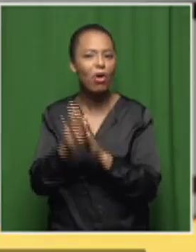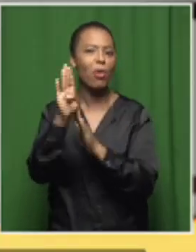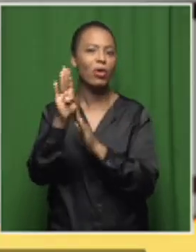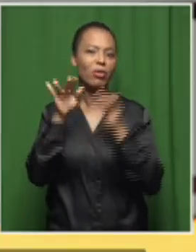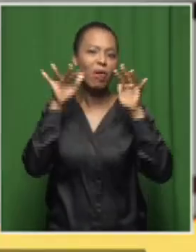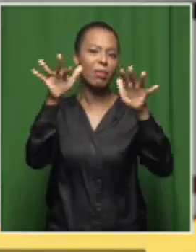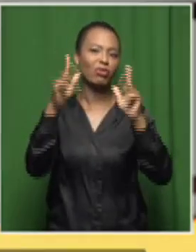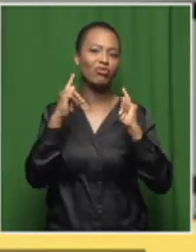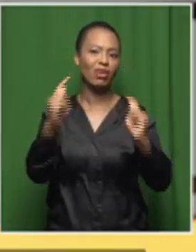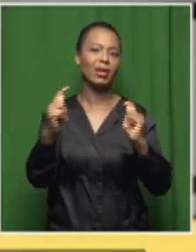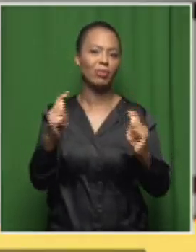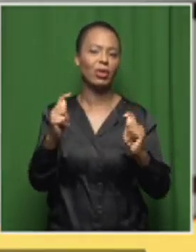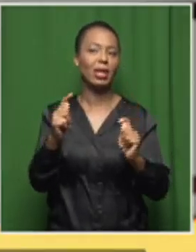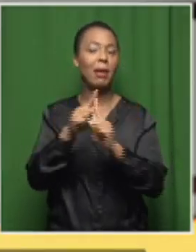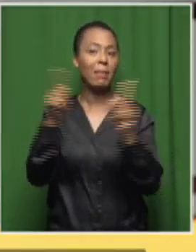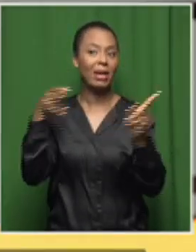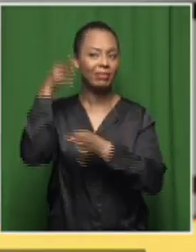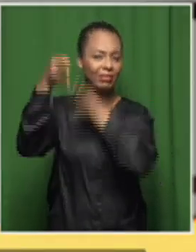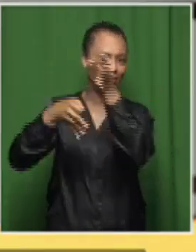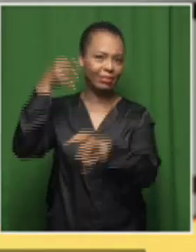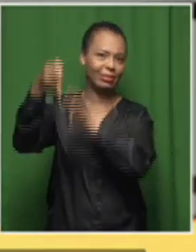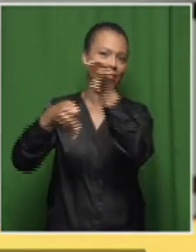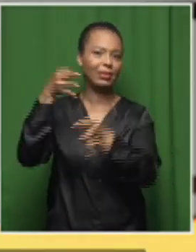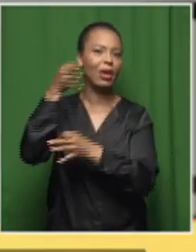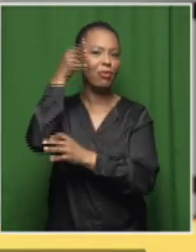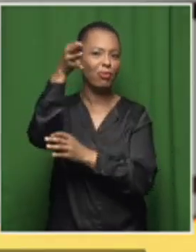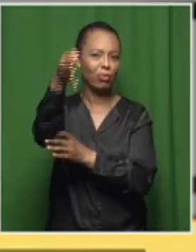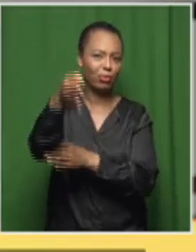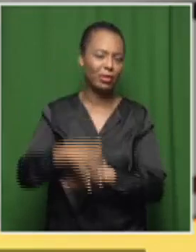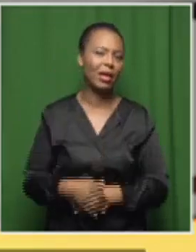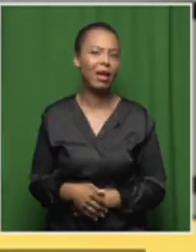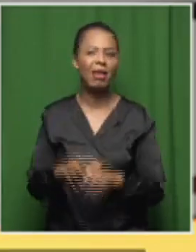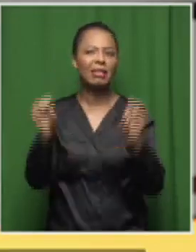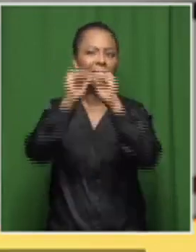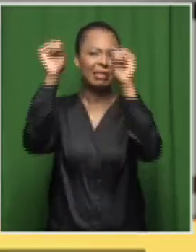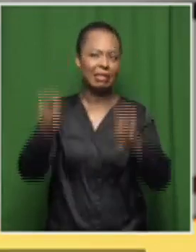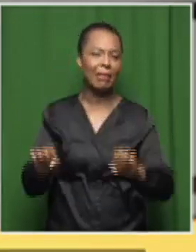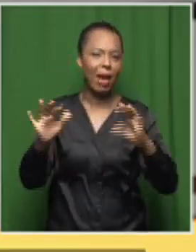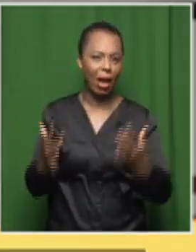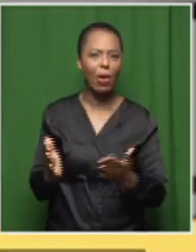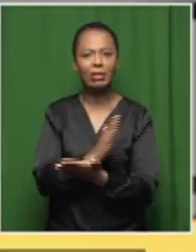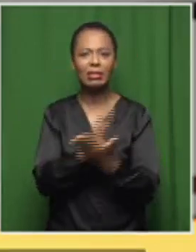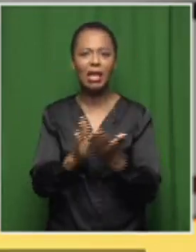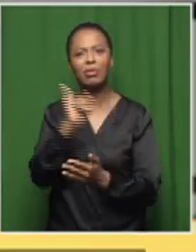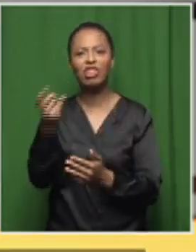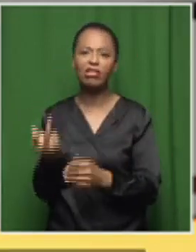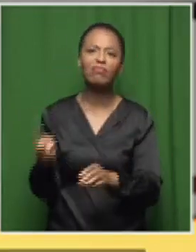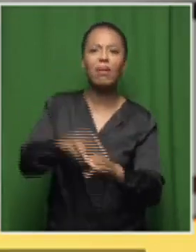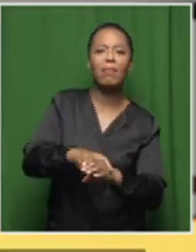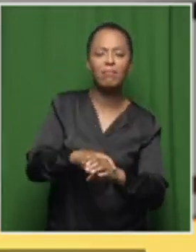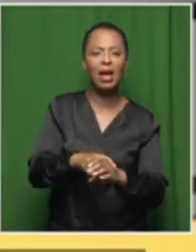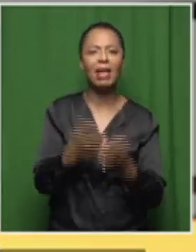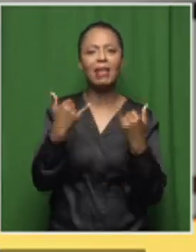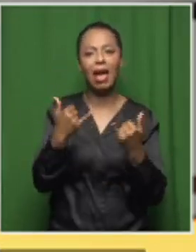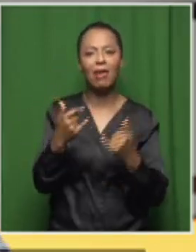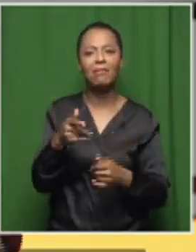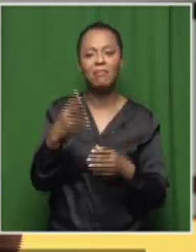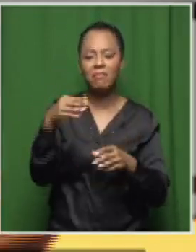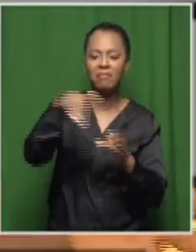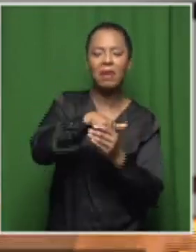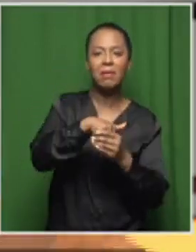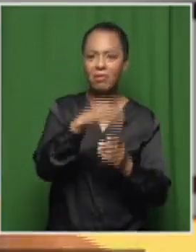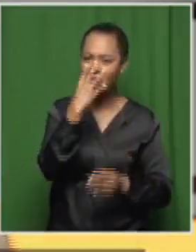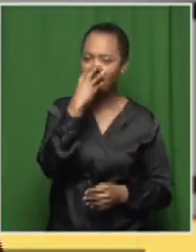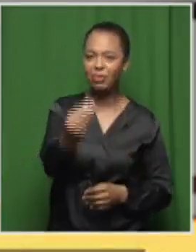about that and the future of the system itself. From there, some people will go on a trip all the way to Pretoria and back, and others will go